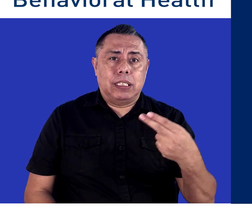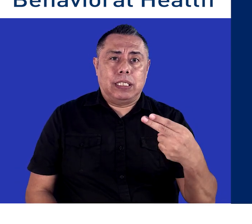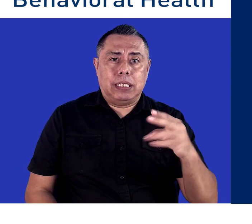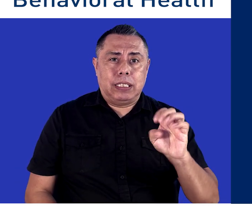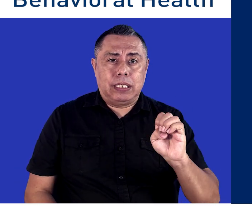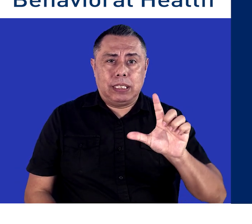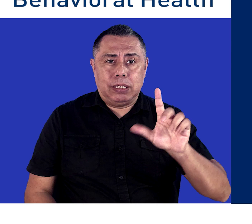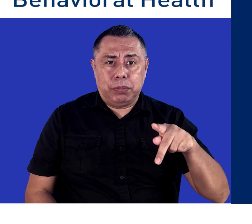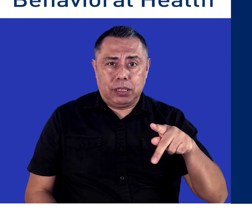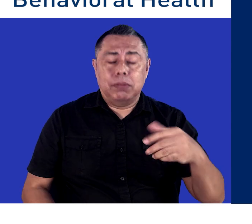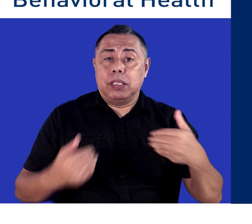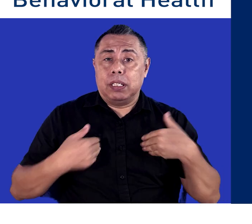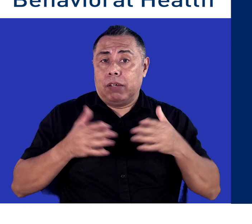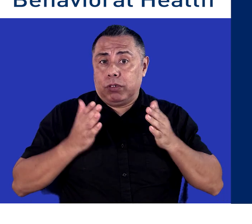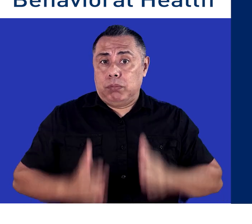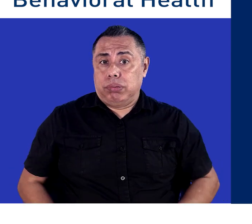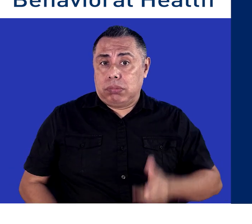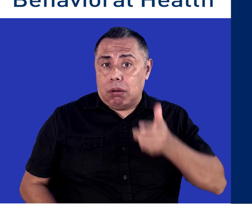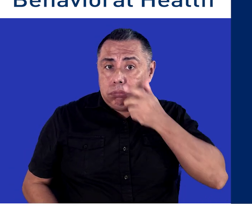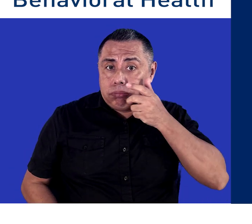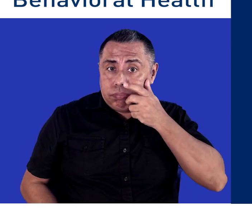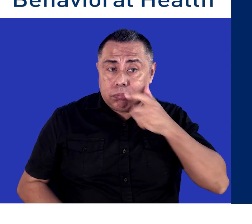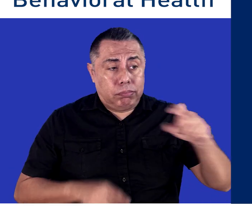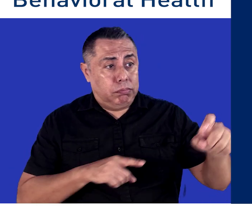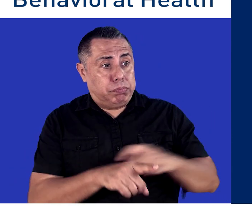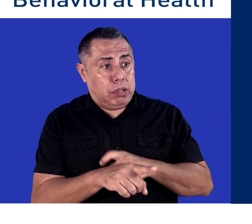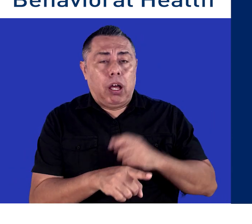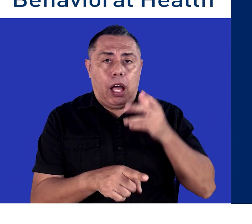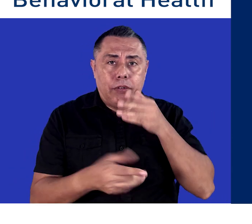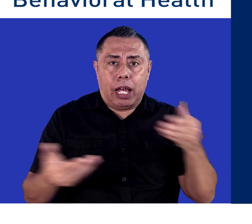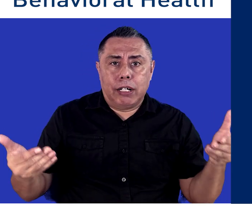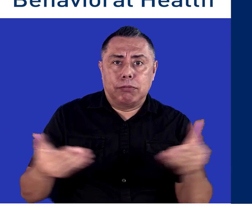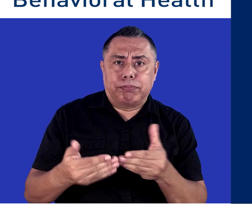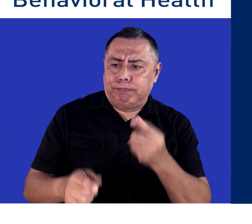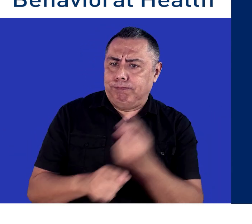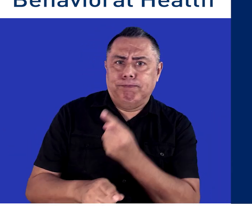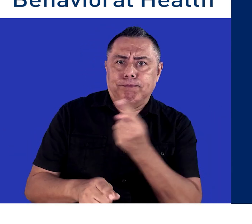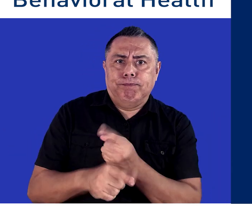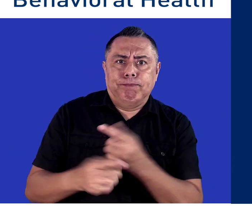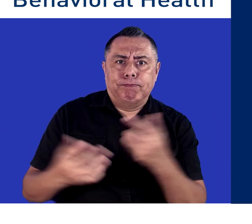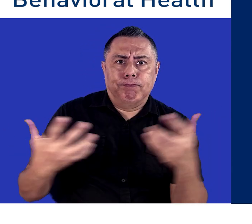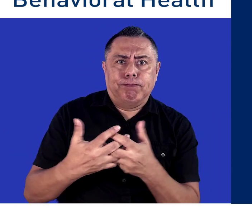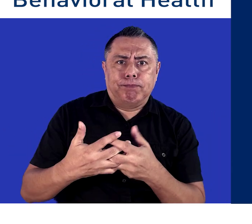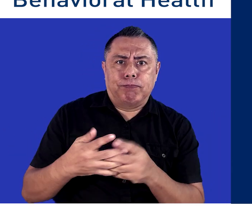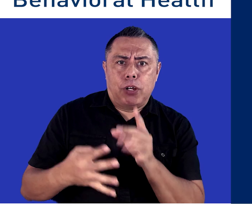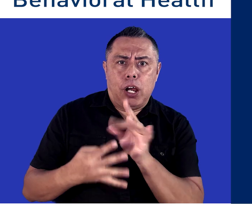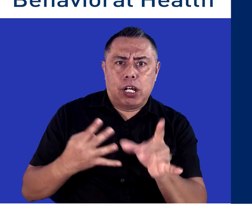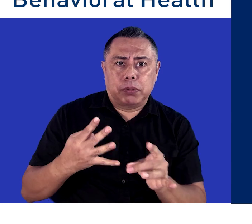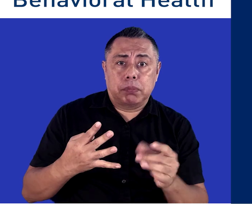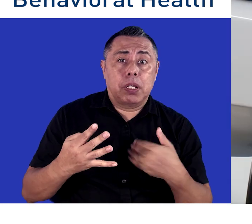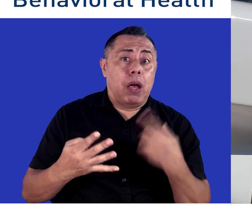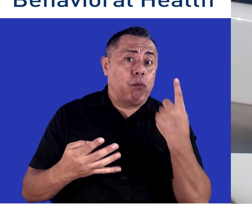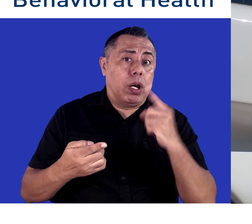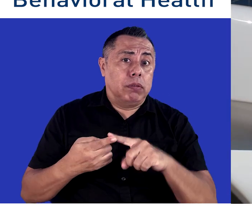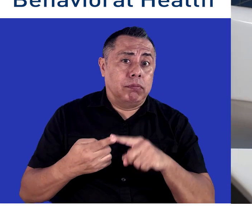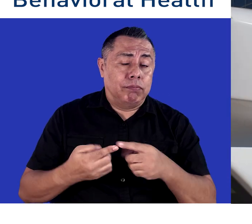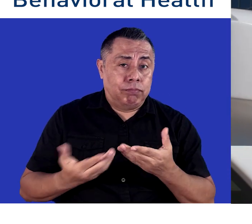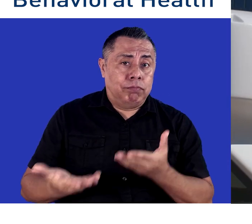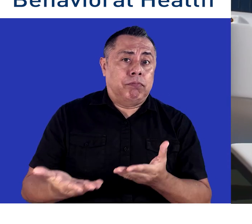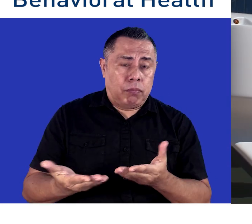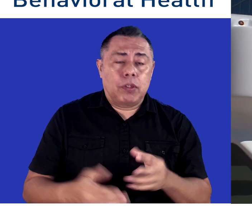951-686-HELP, and a dispatcher will connect the caller to the best response option. One option is